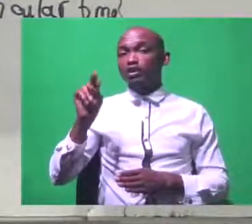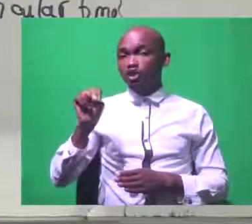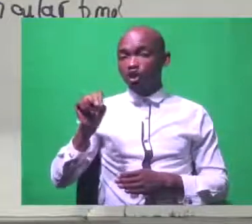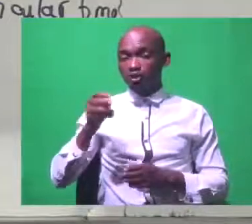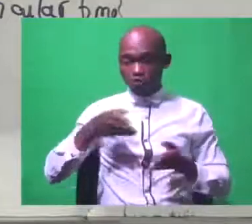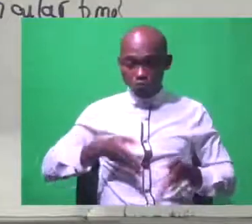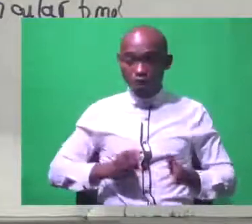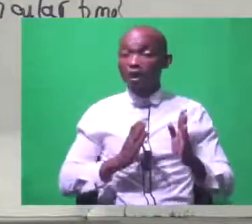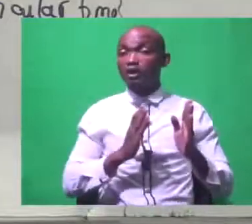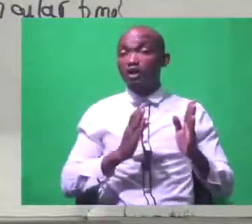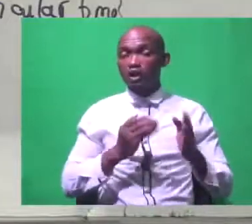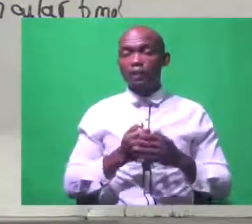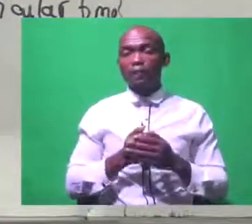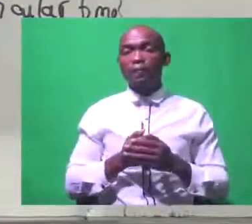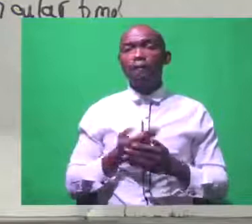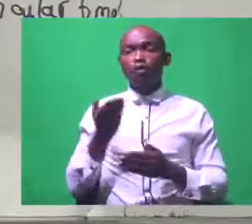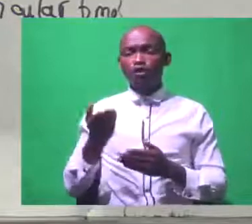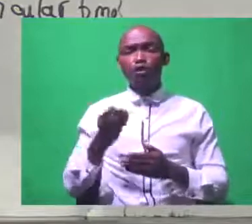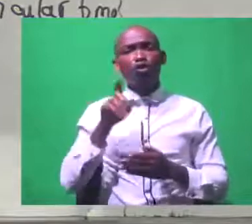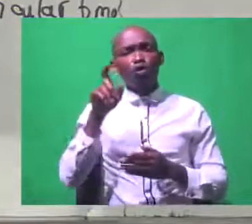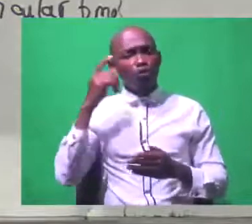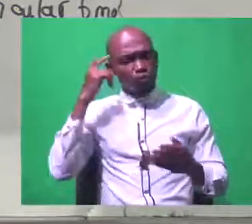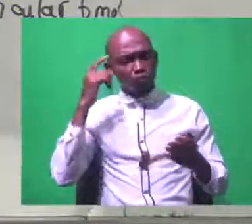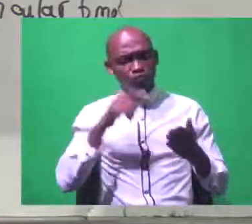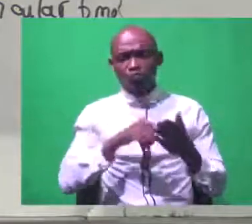Who can try to define the term production?